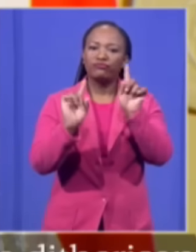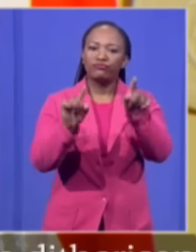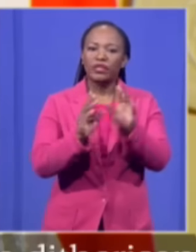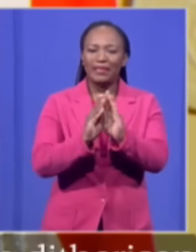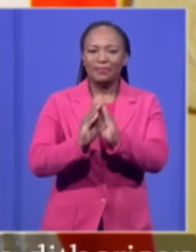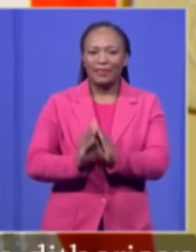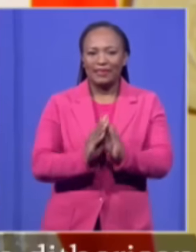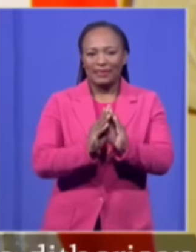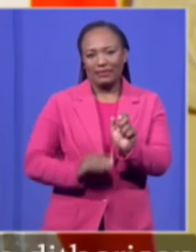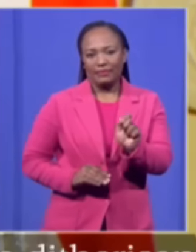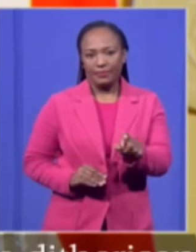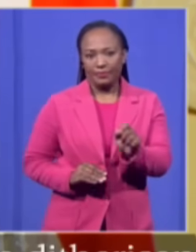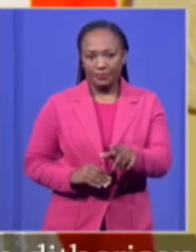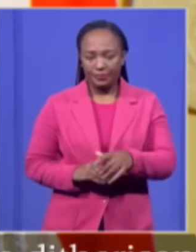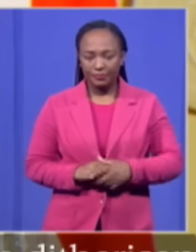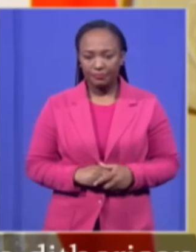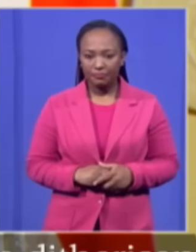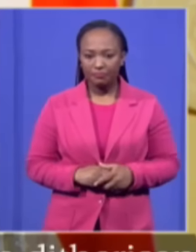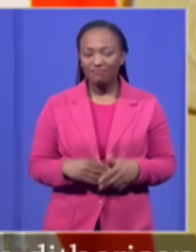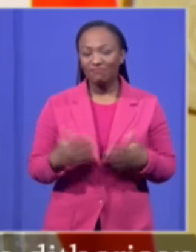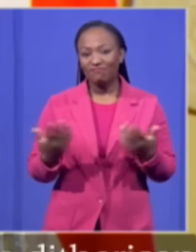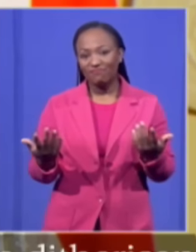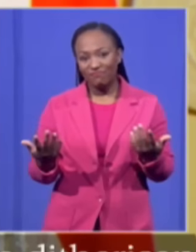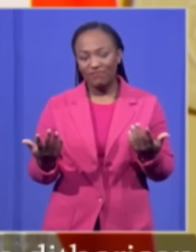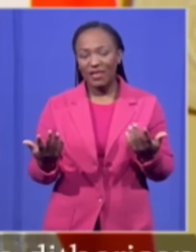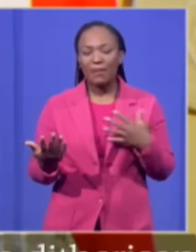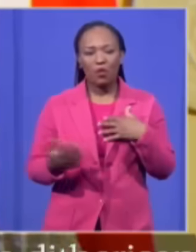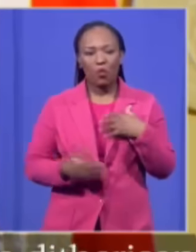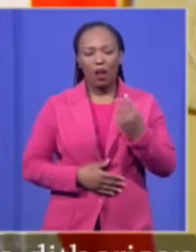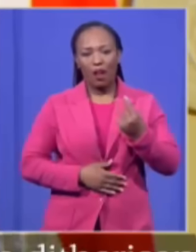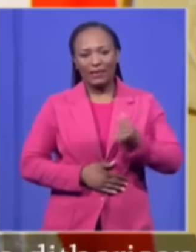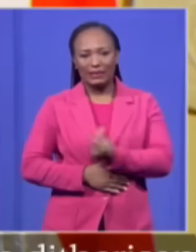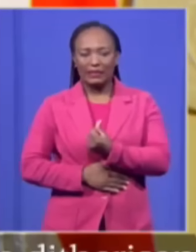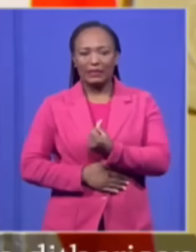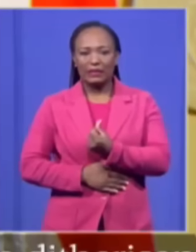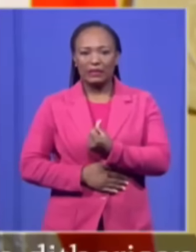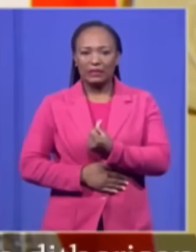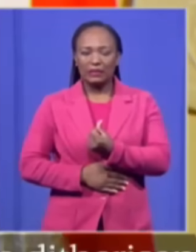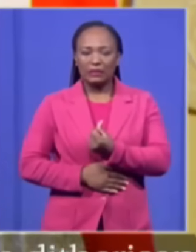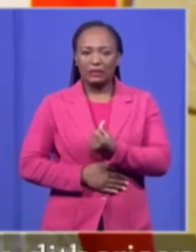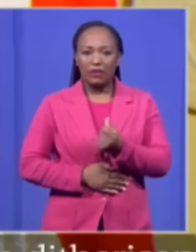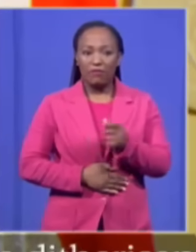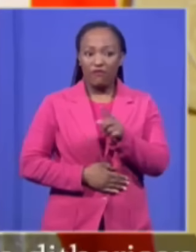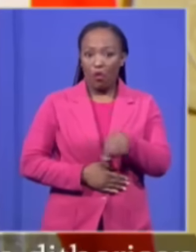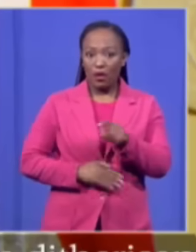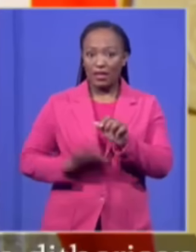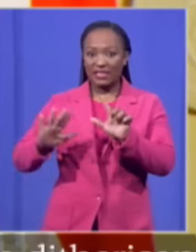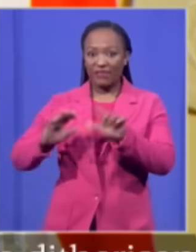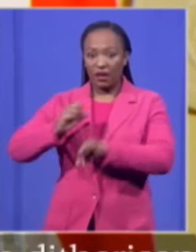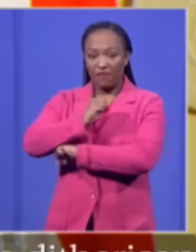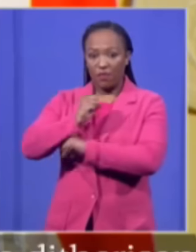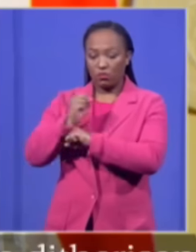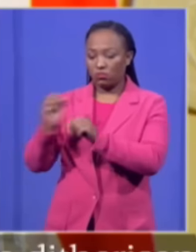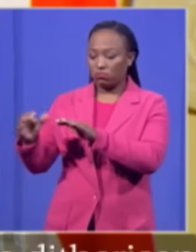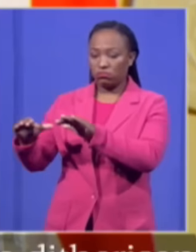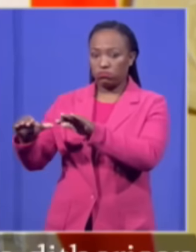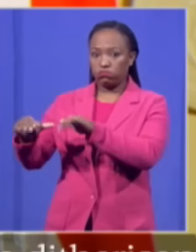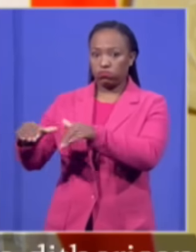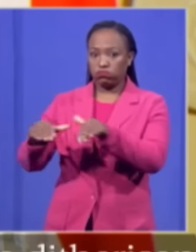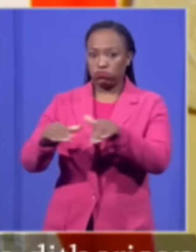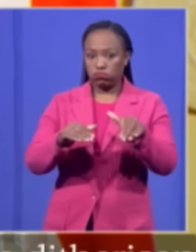Convention. Therefore, it will have been a great deal of inconvenience, not only to just 7 foundations, but to close